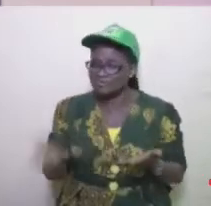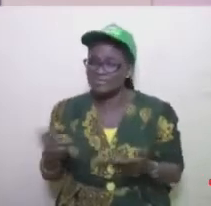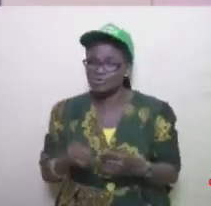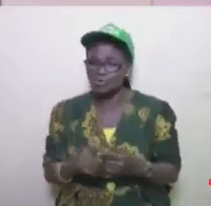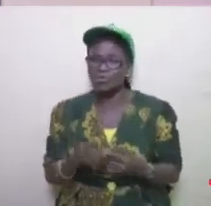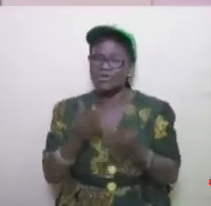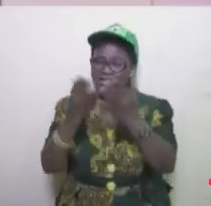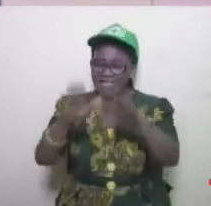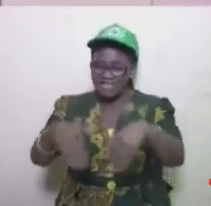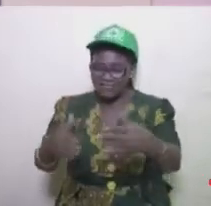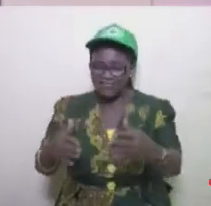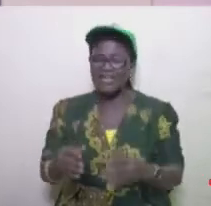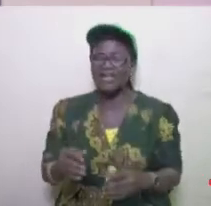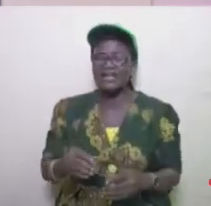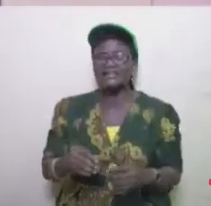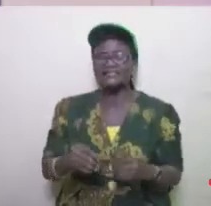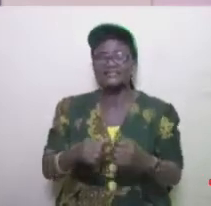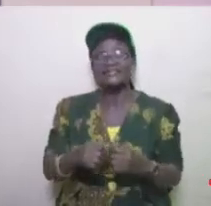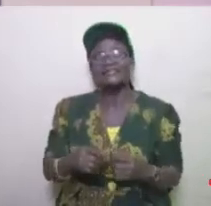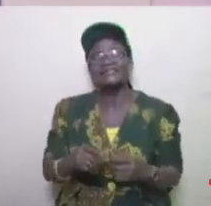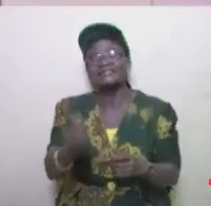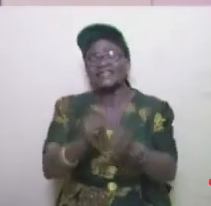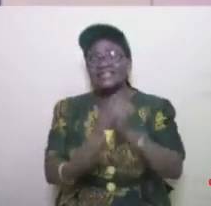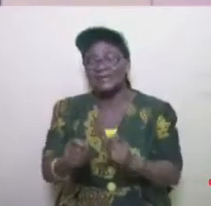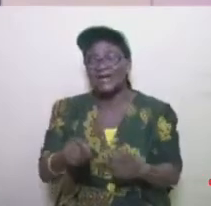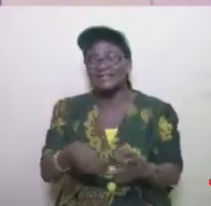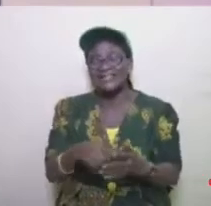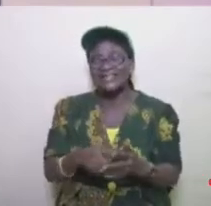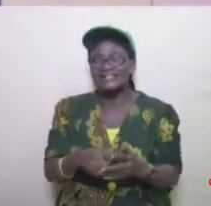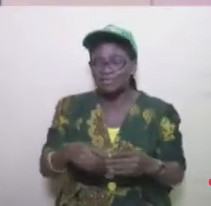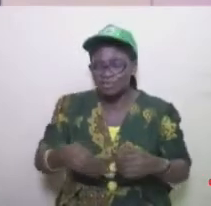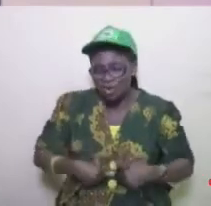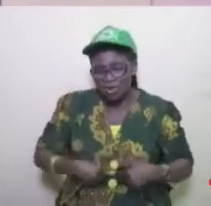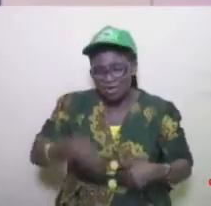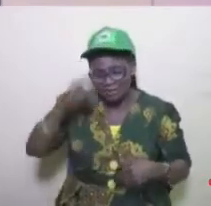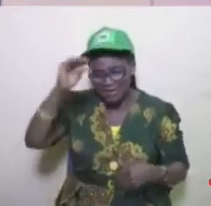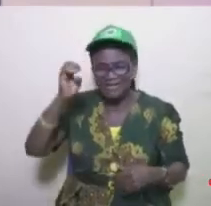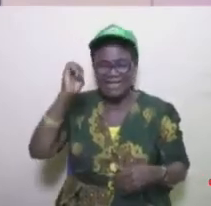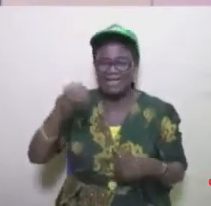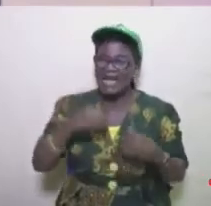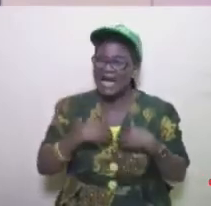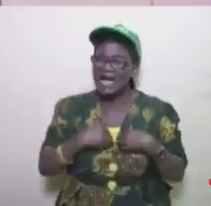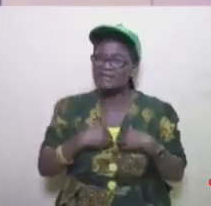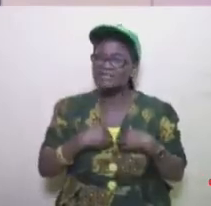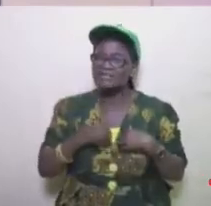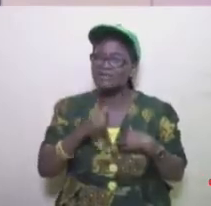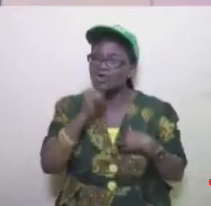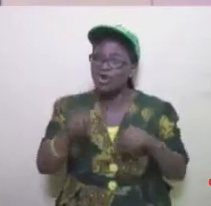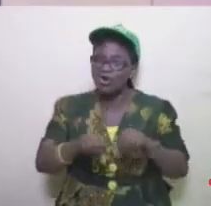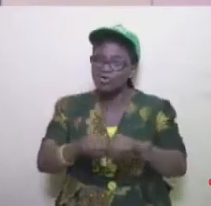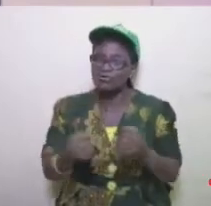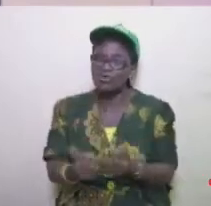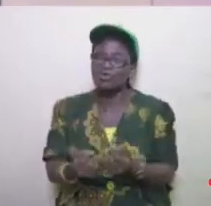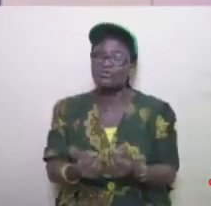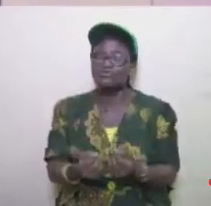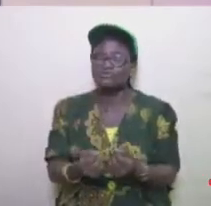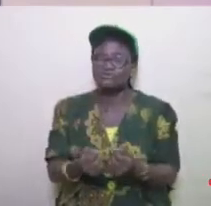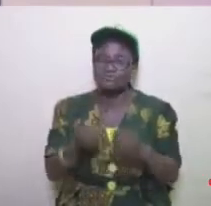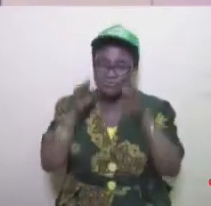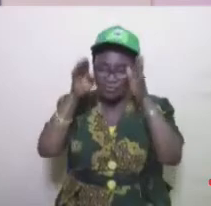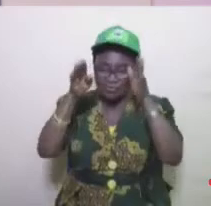young man, he has an unbroken focus, unbroken fellowship with